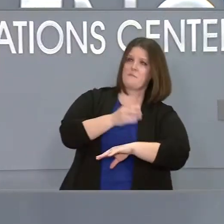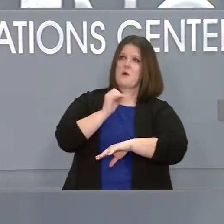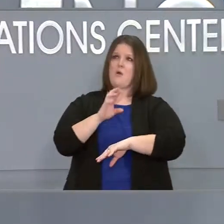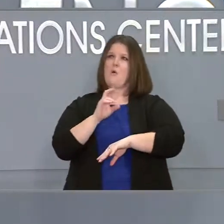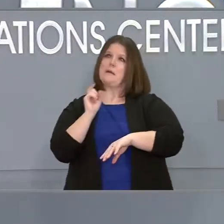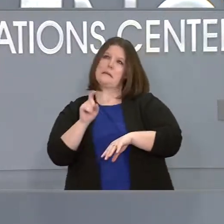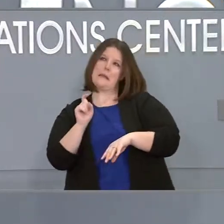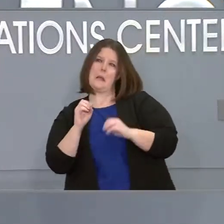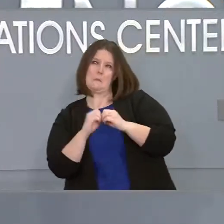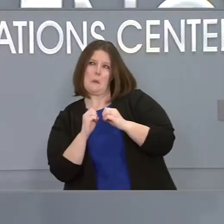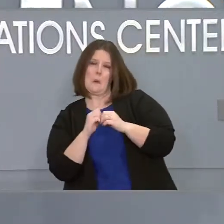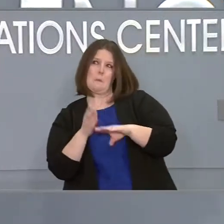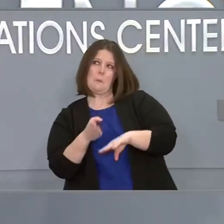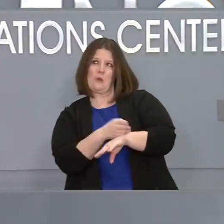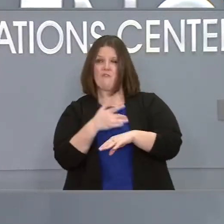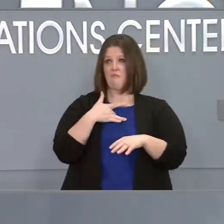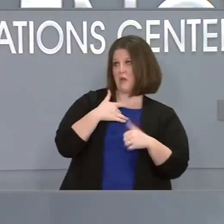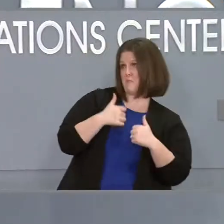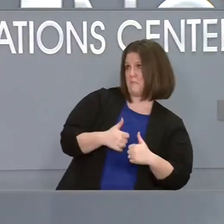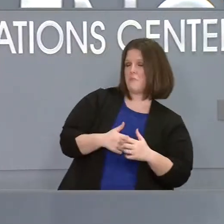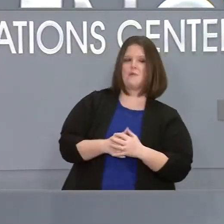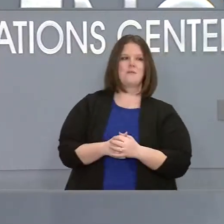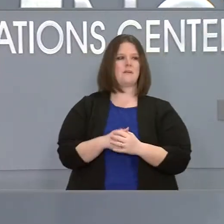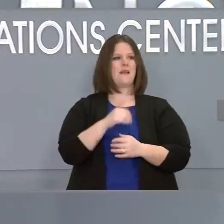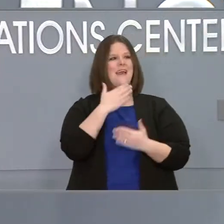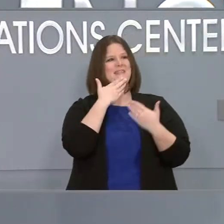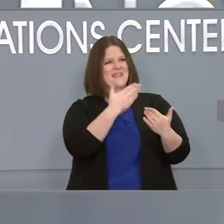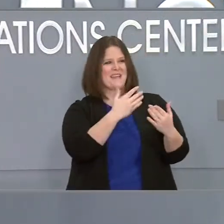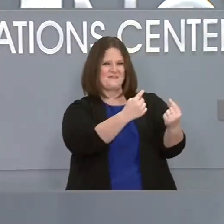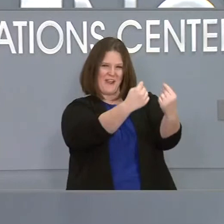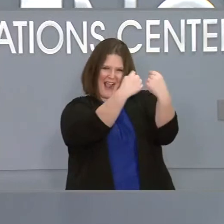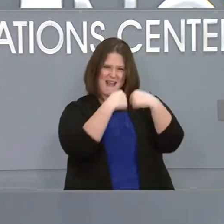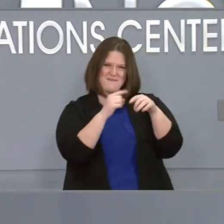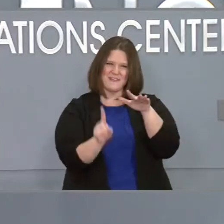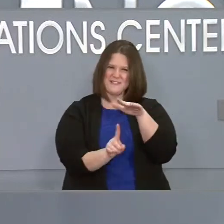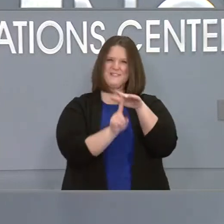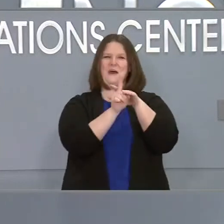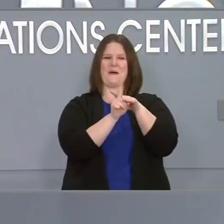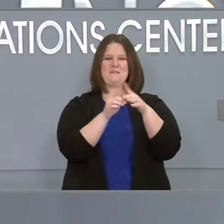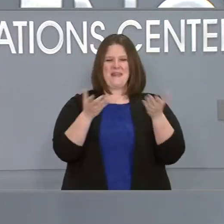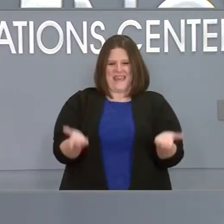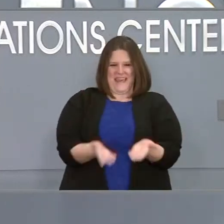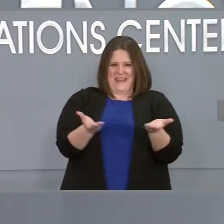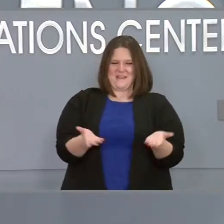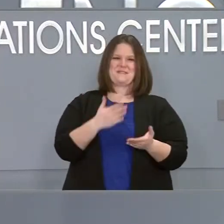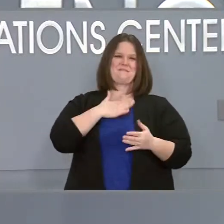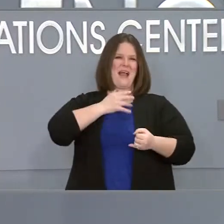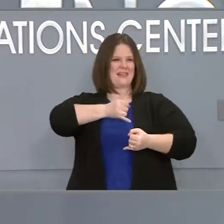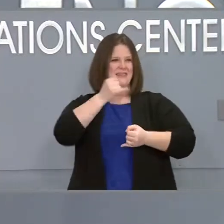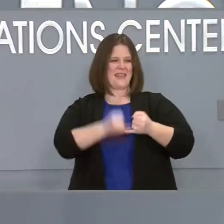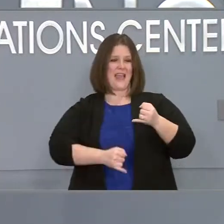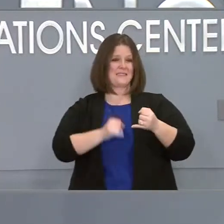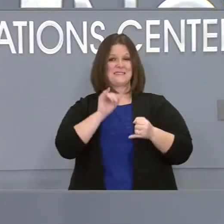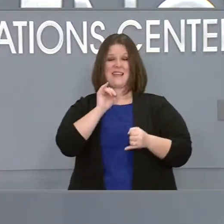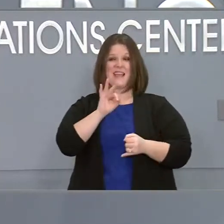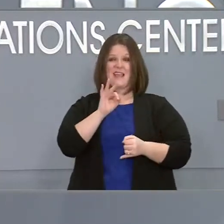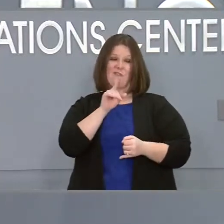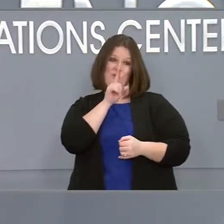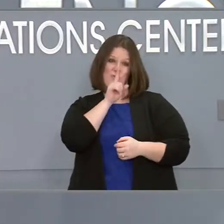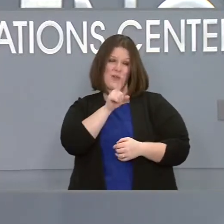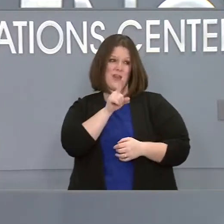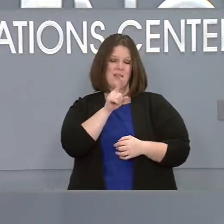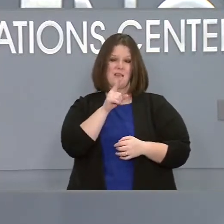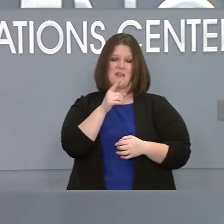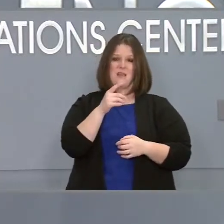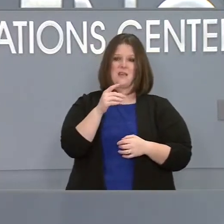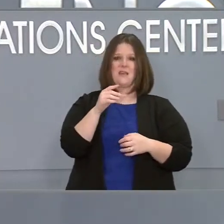Well, first, Brian, thanks for coming in person to my last press conference. And what I would say, and I've said all along, is you really can't Monday